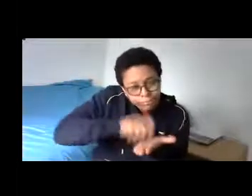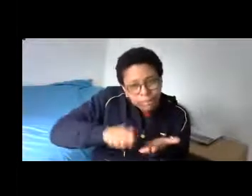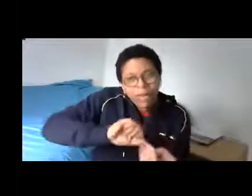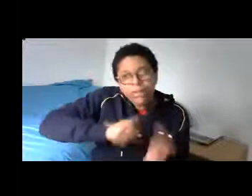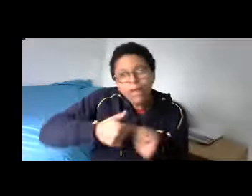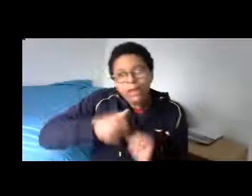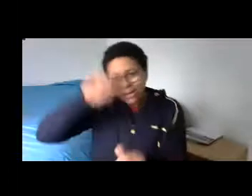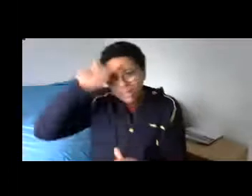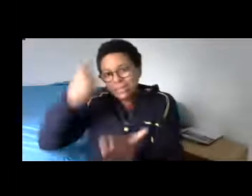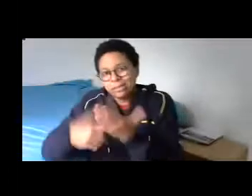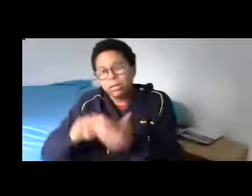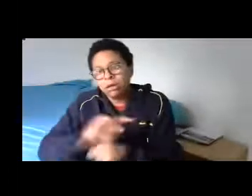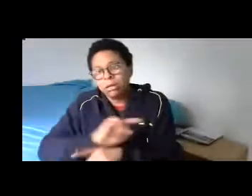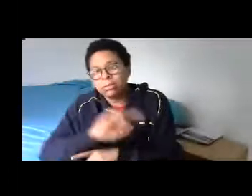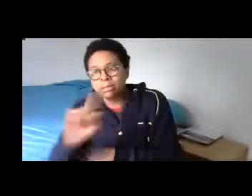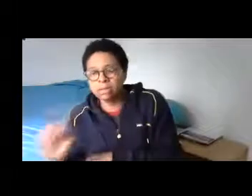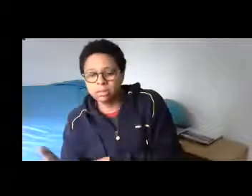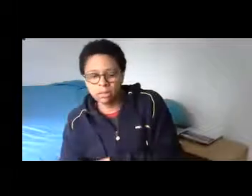that.